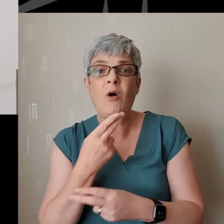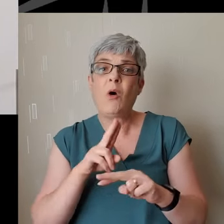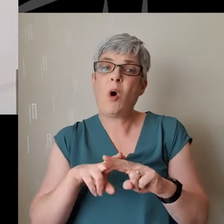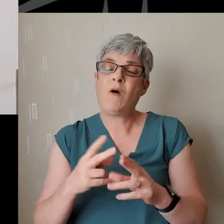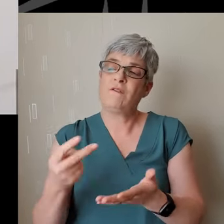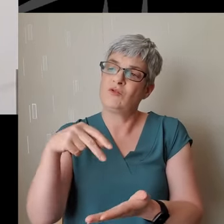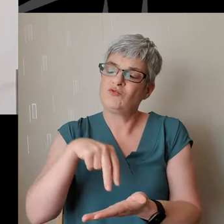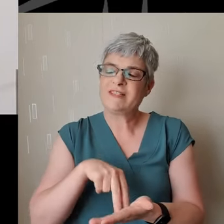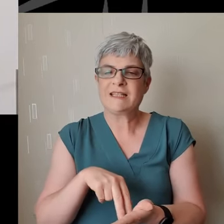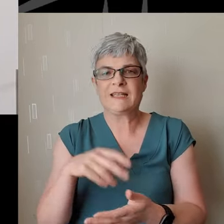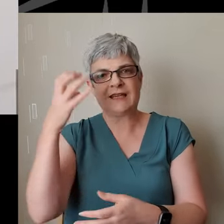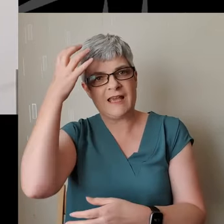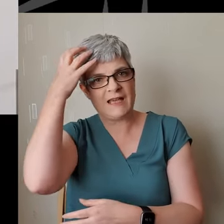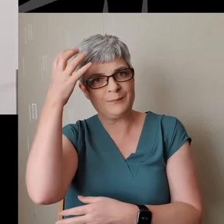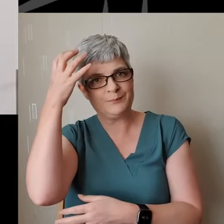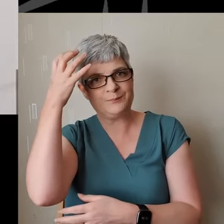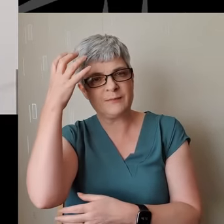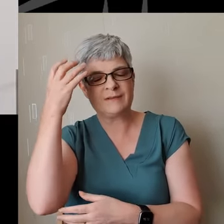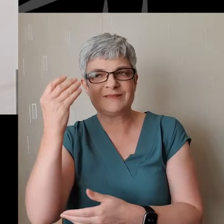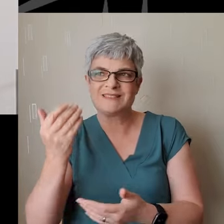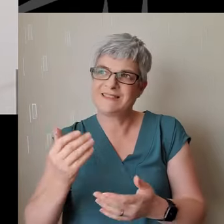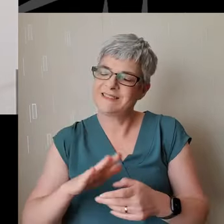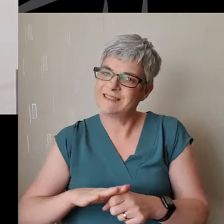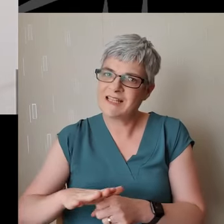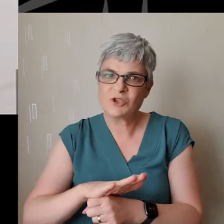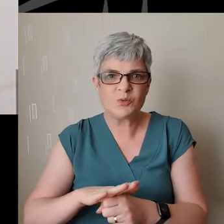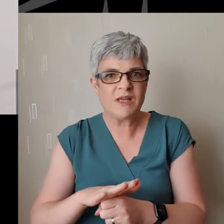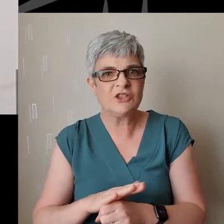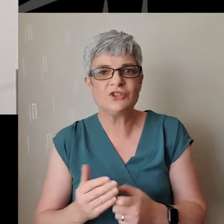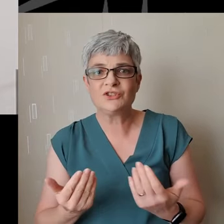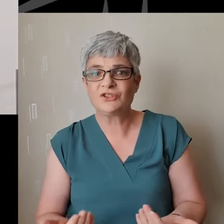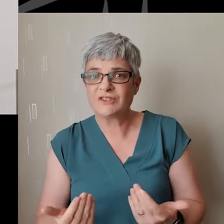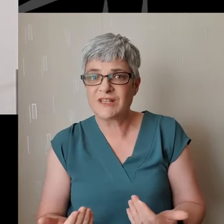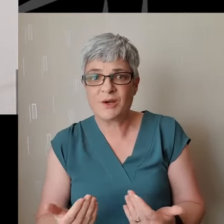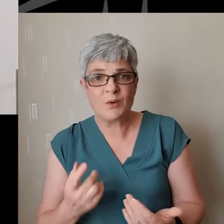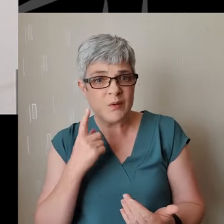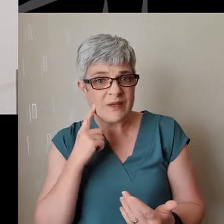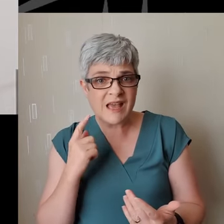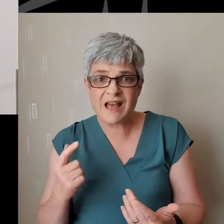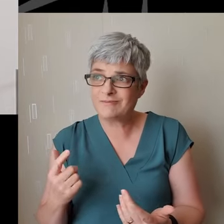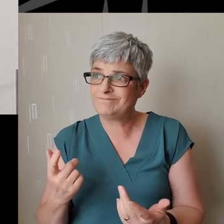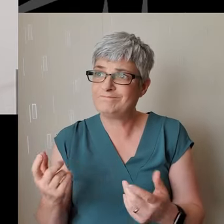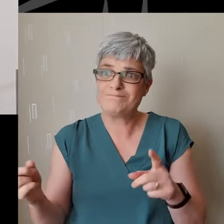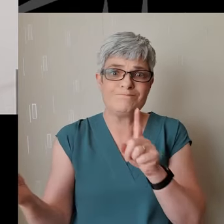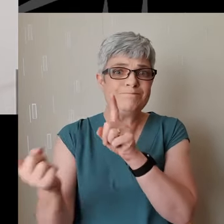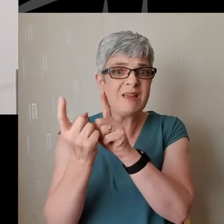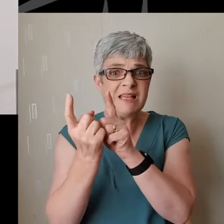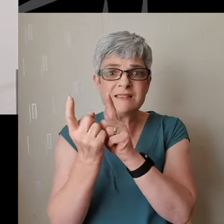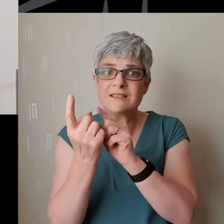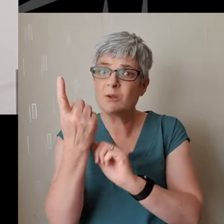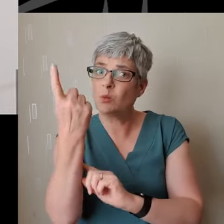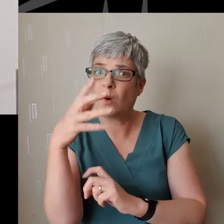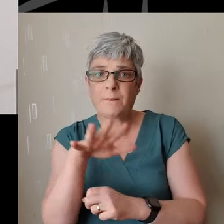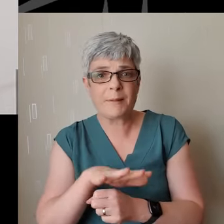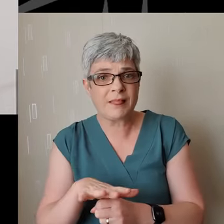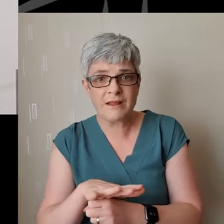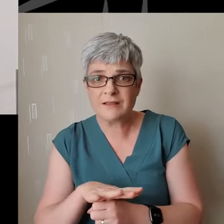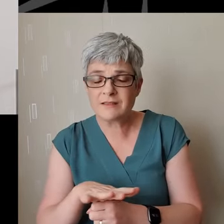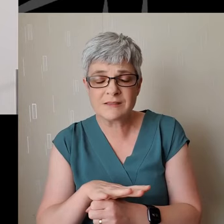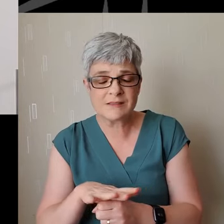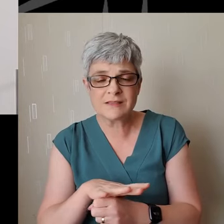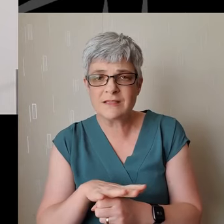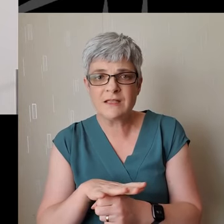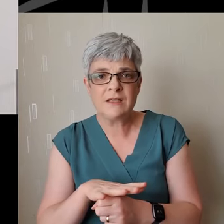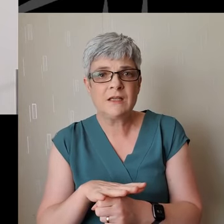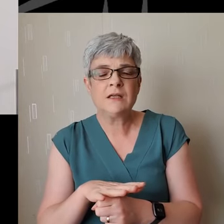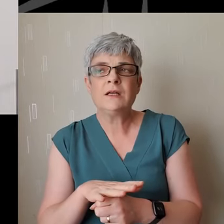Although in the current situation and we cannot gather together in one place, and